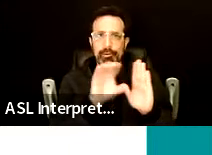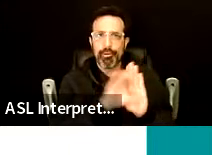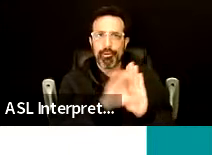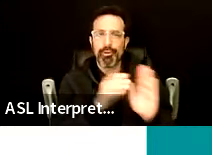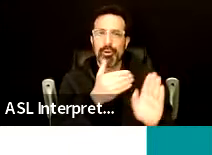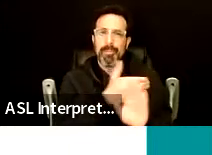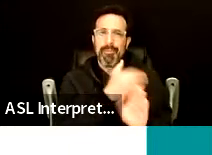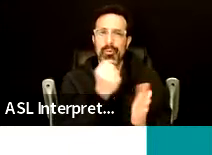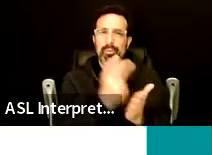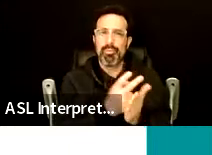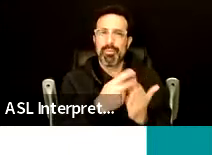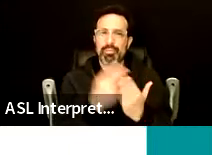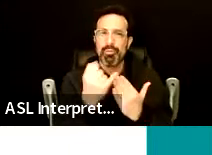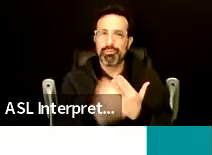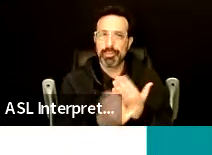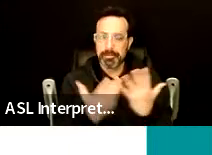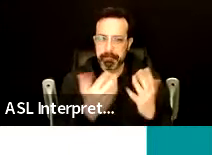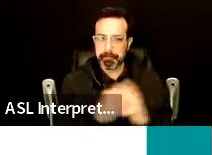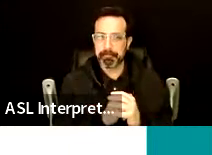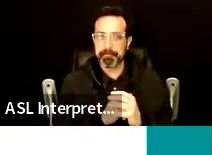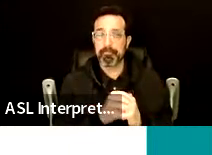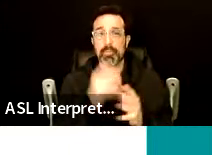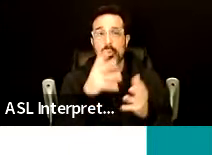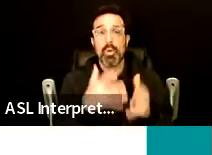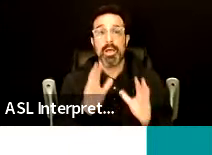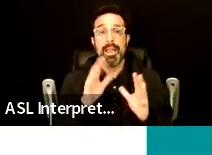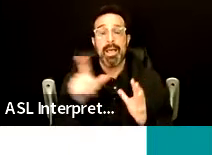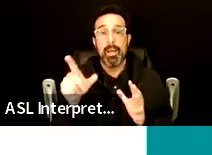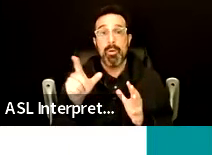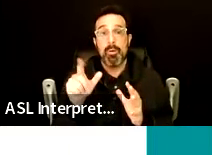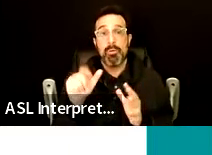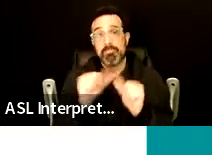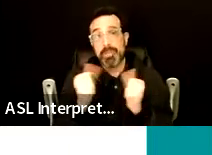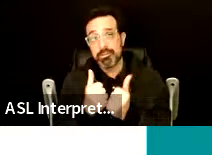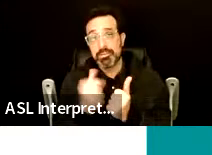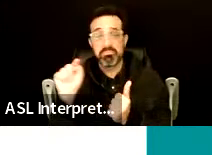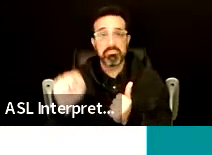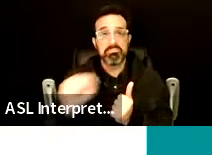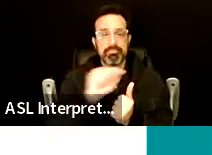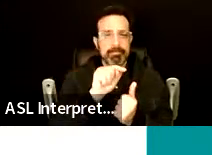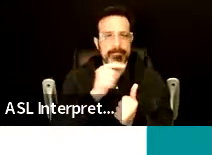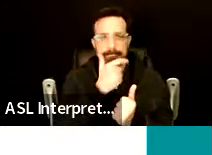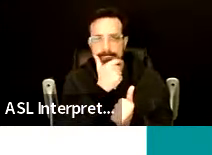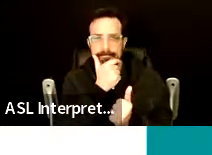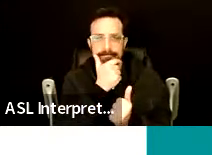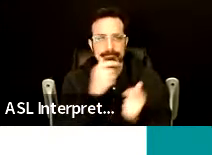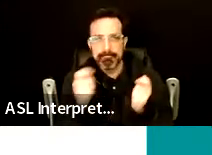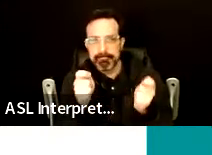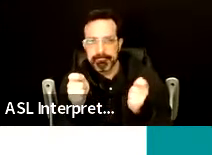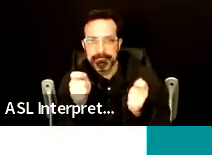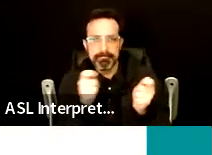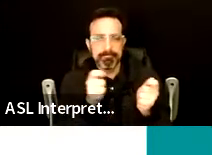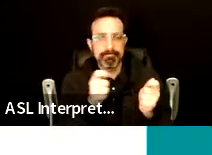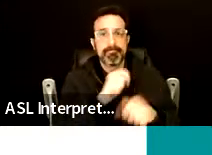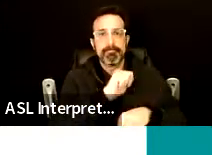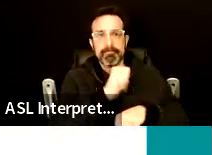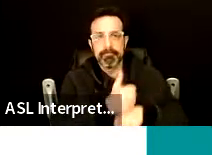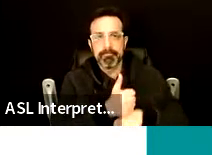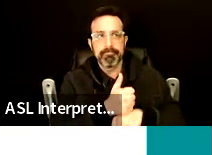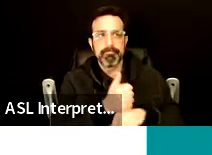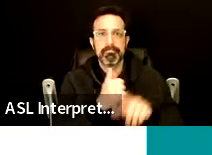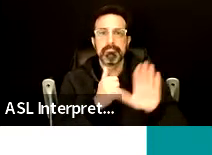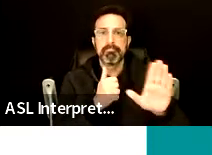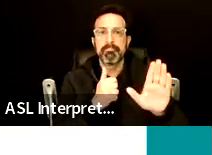to approving a project. It allows the lead agency or agencies to govern the implementation of a particular